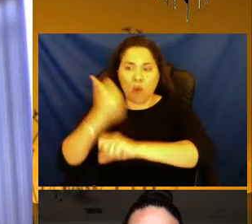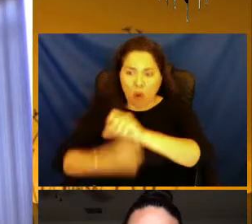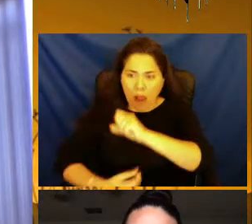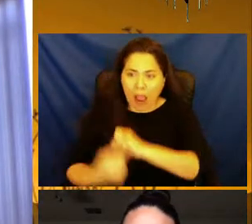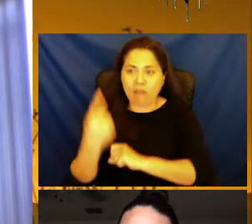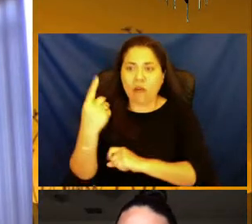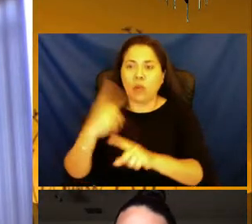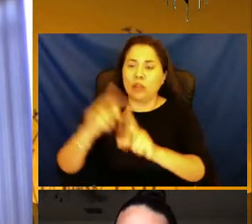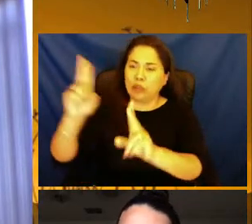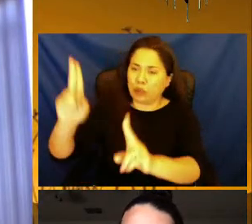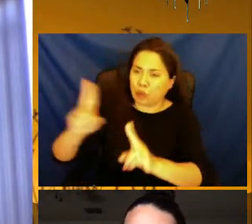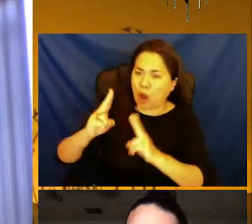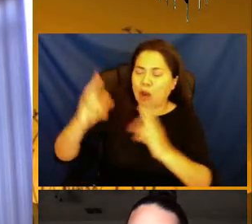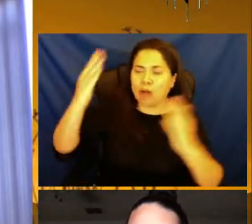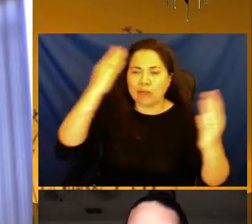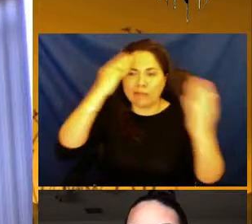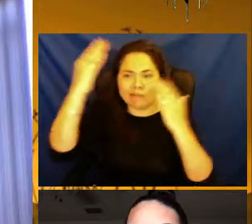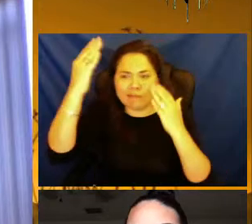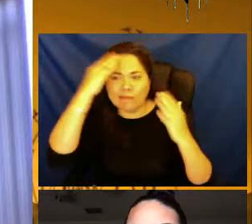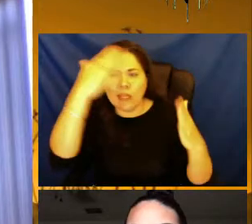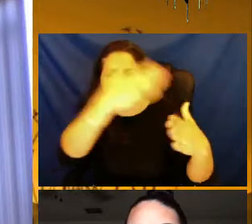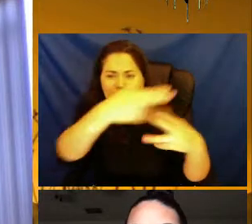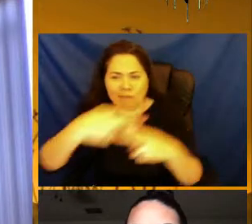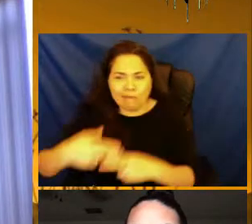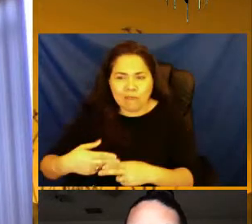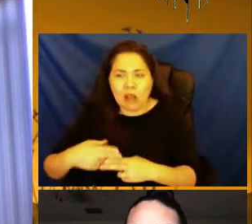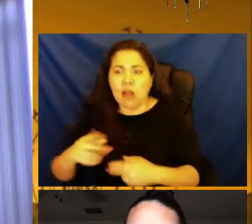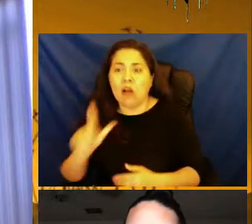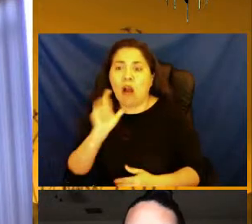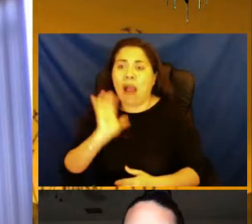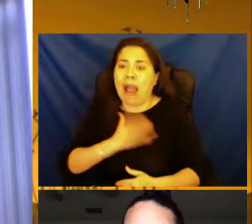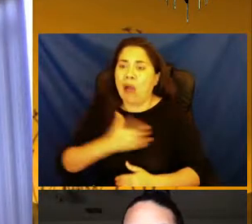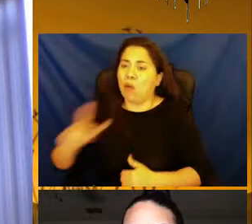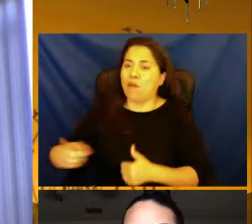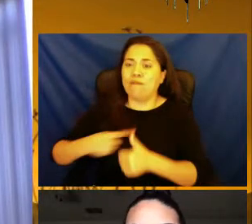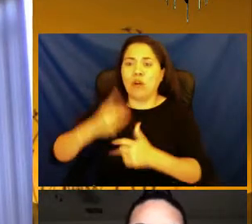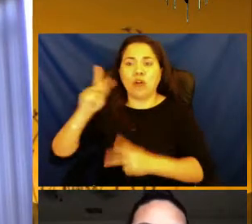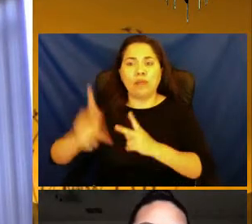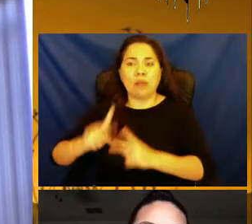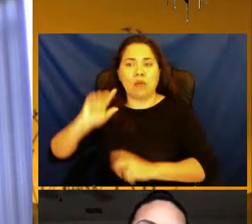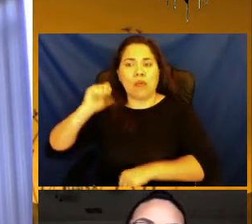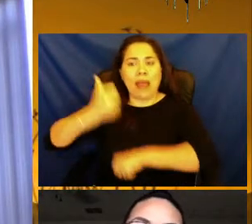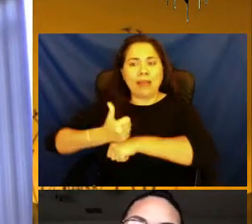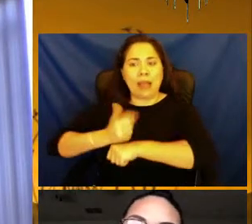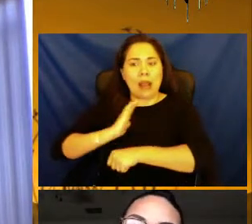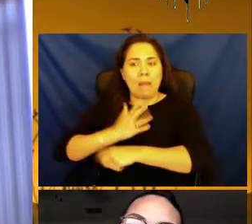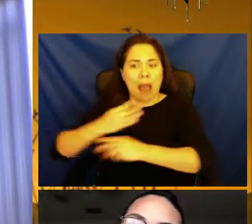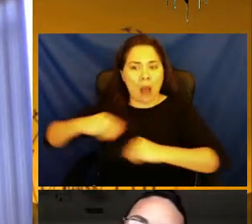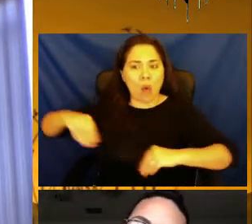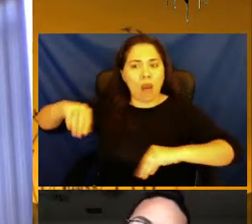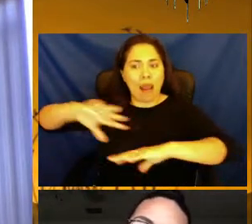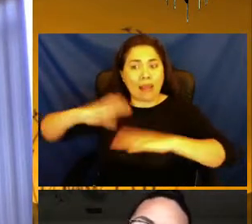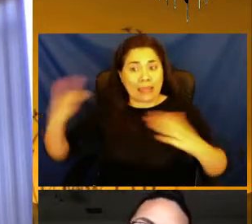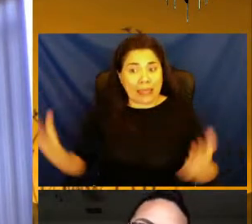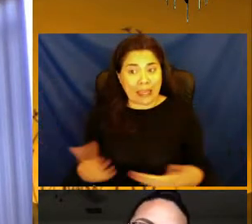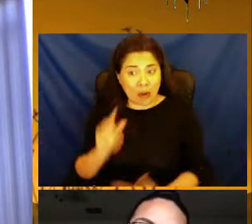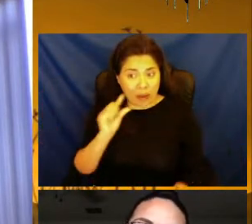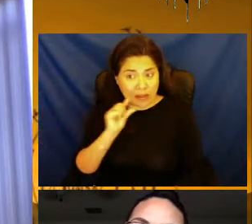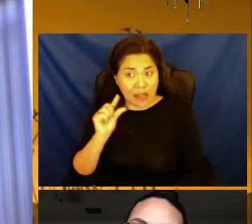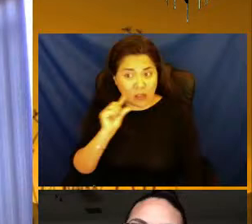and acknowledge the first peoples that were here on these lands. We are here in San Antonio, Texas,